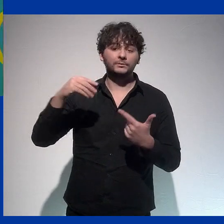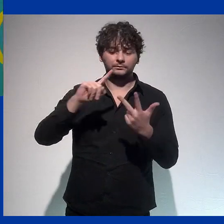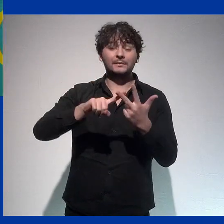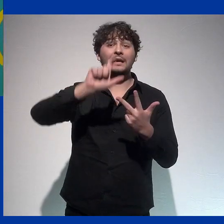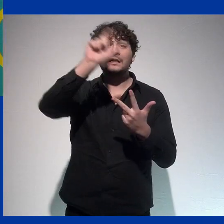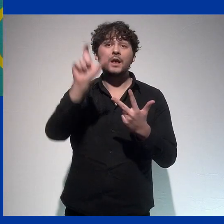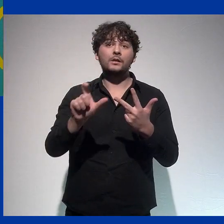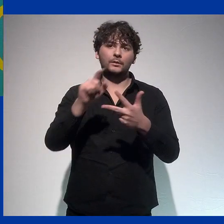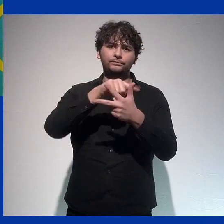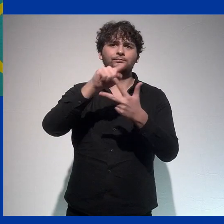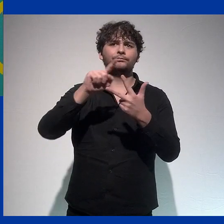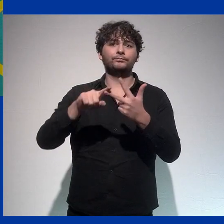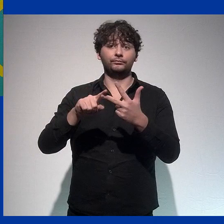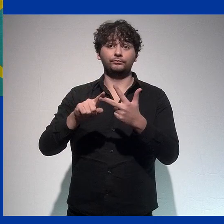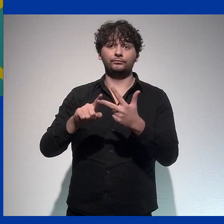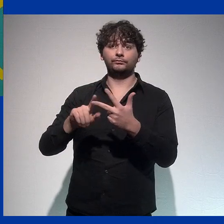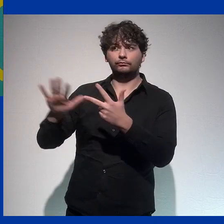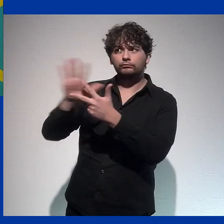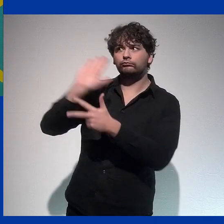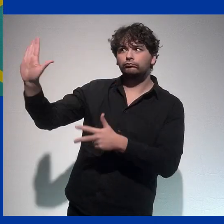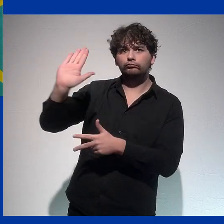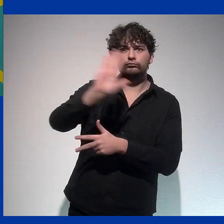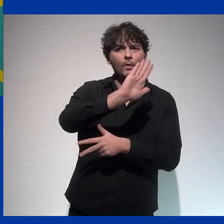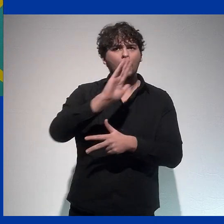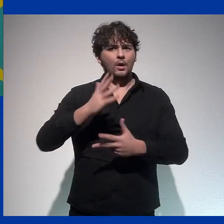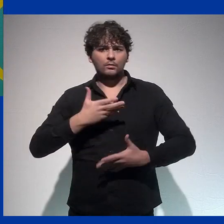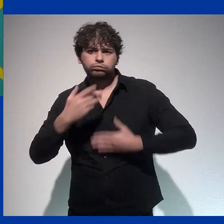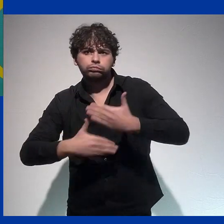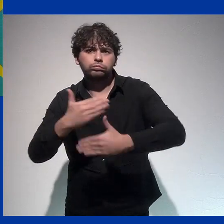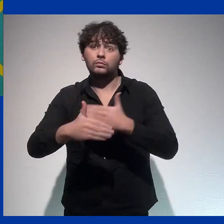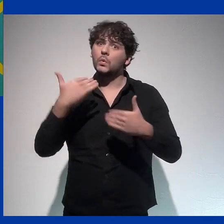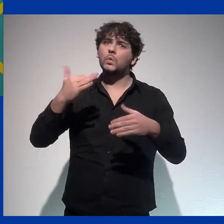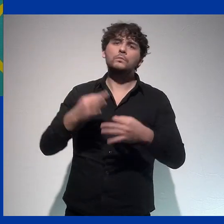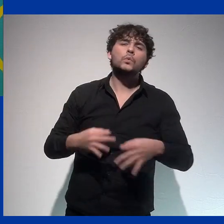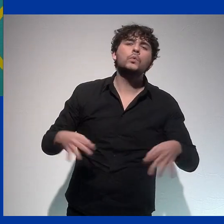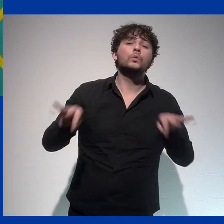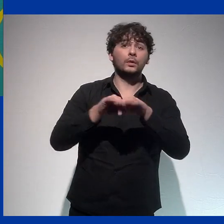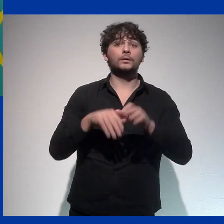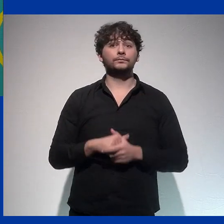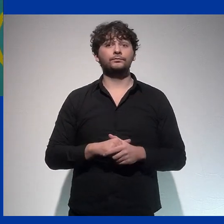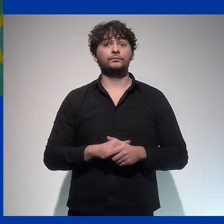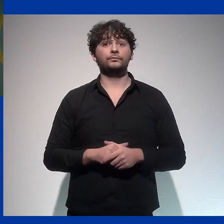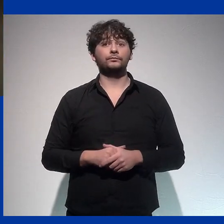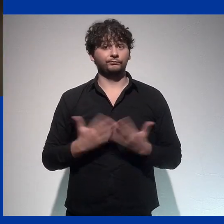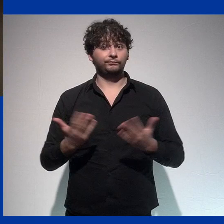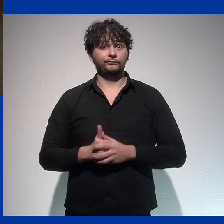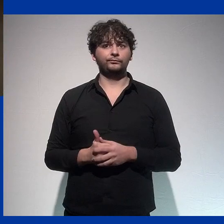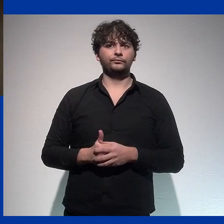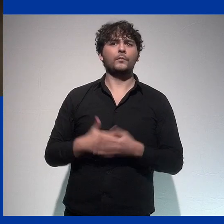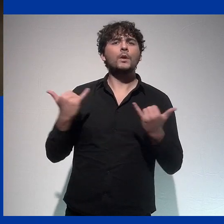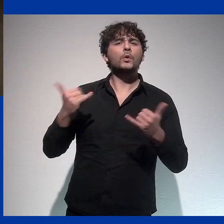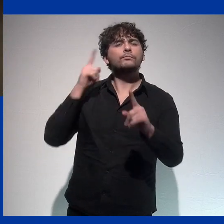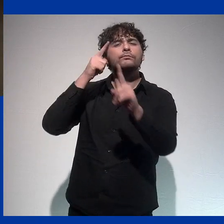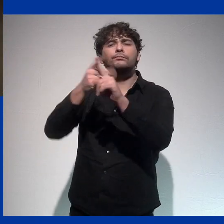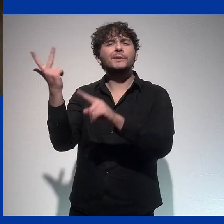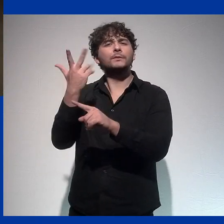would like to welcome Bettina, Bundszus, Head of Department for Children and Youth in the Federal Ministry of Family Affairs, Senior